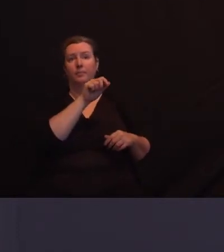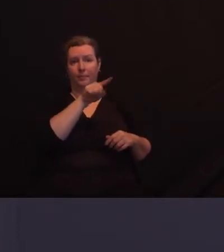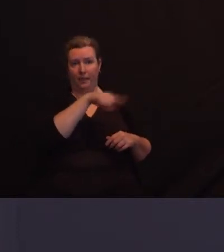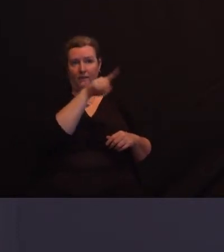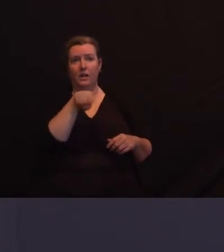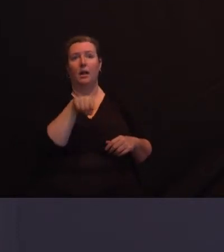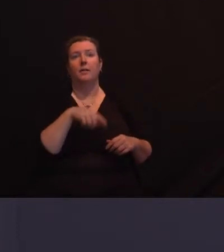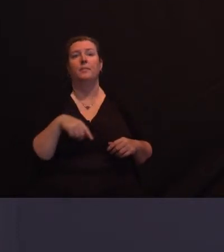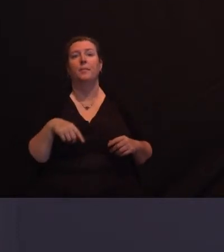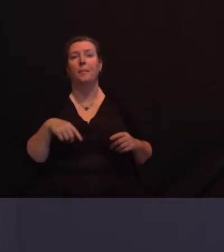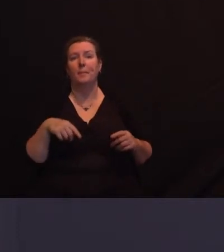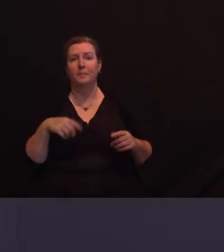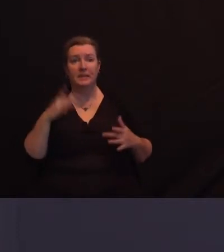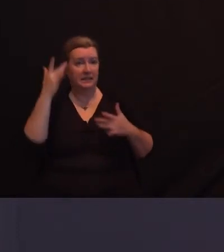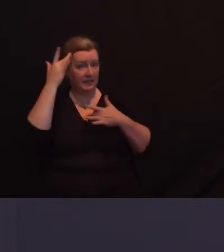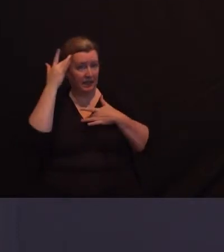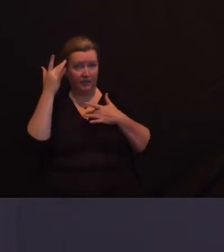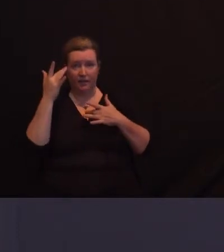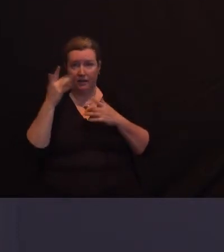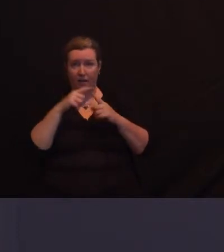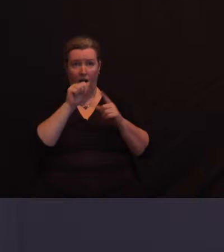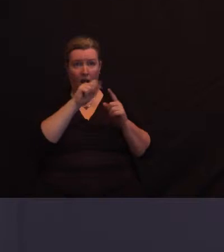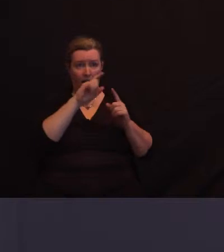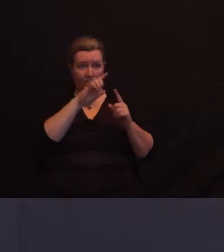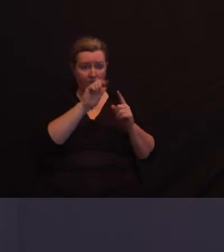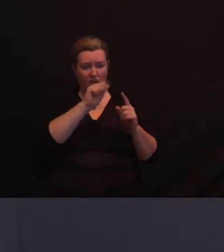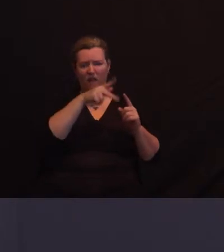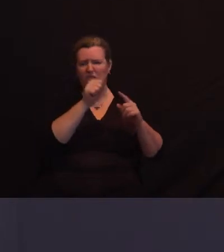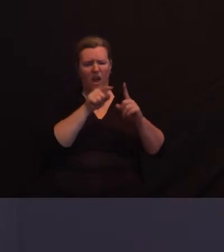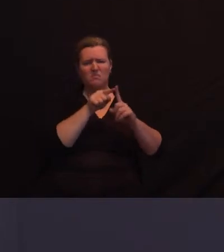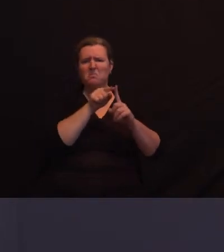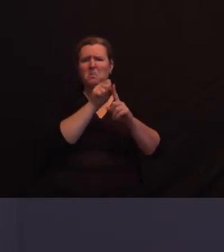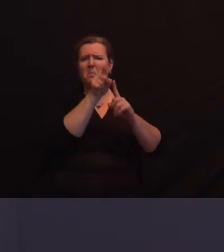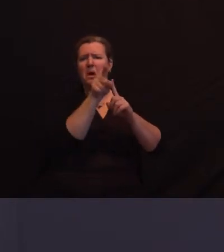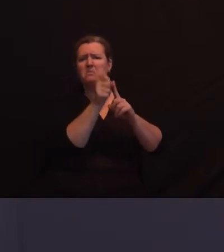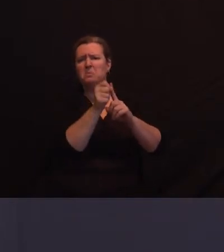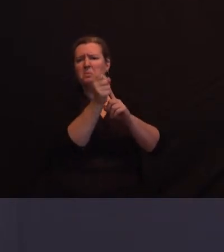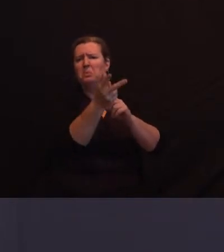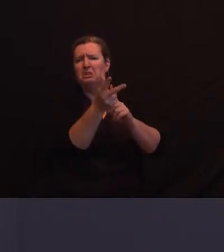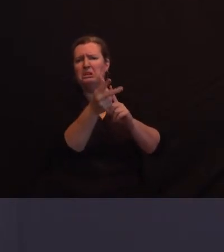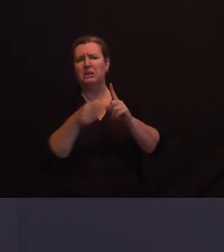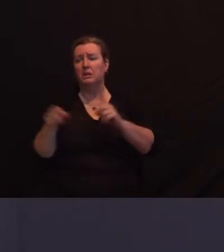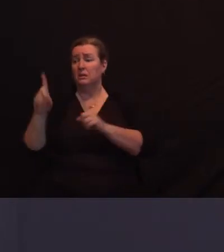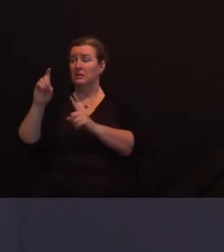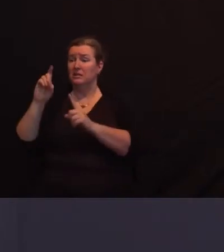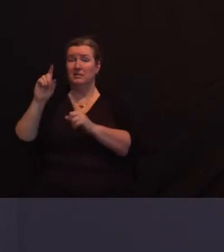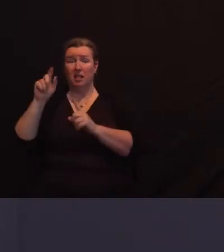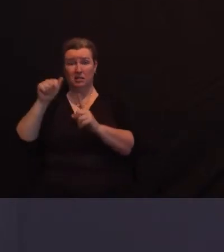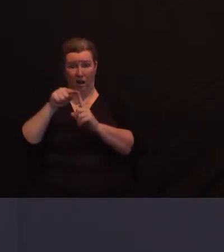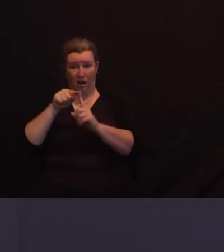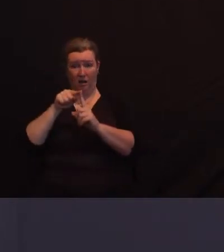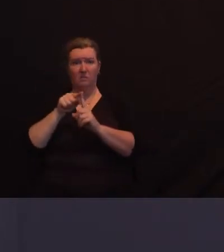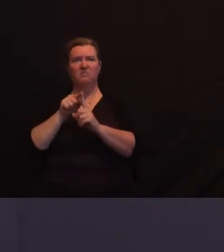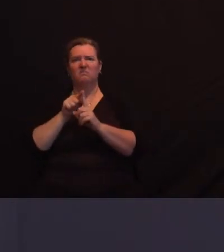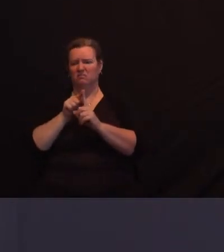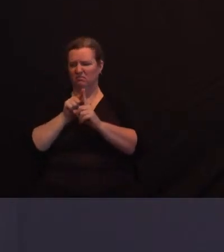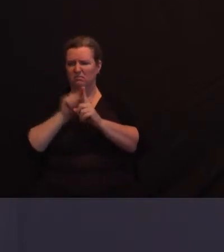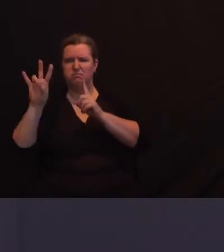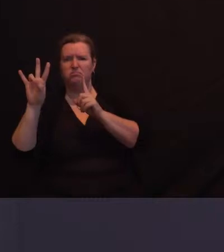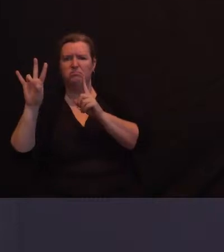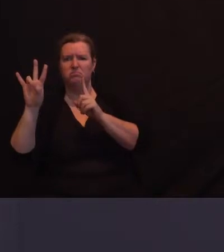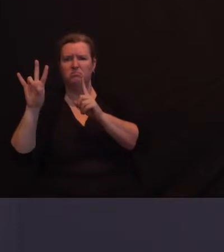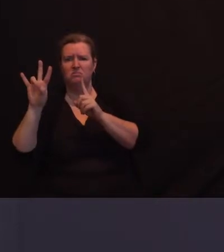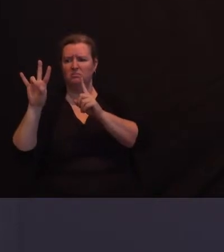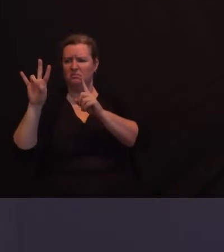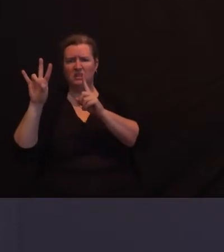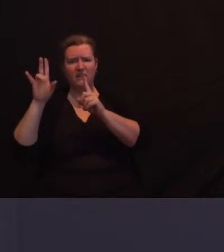other individuals. But the Delta variant can lead to infection in 7 to 9